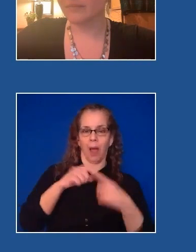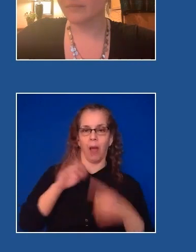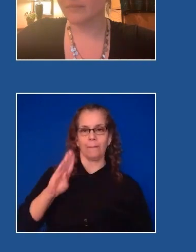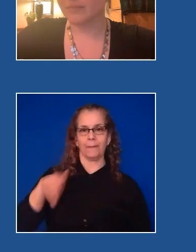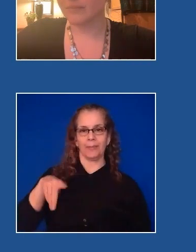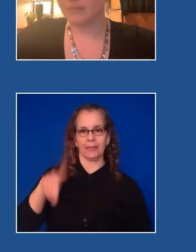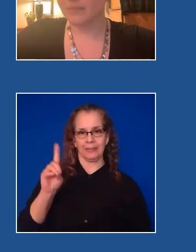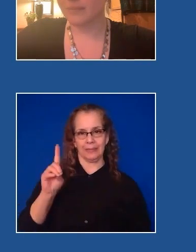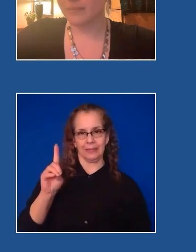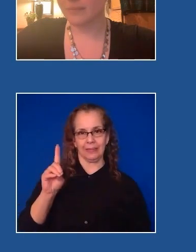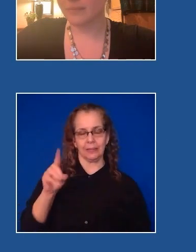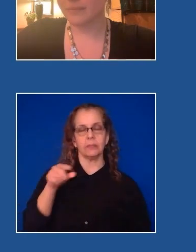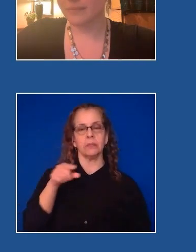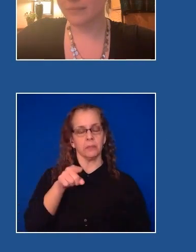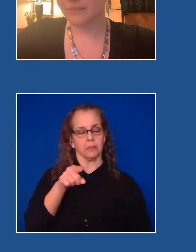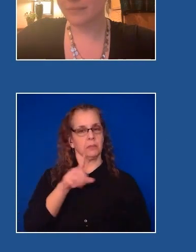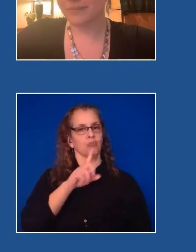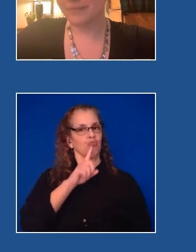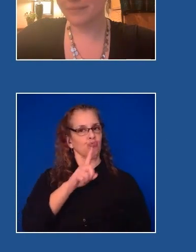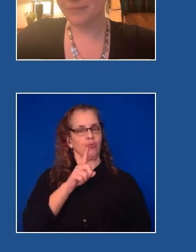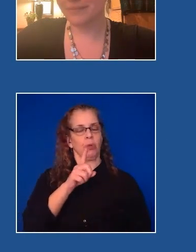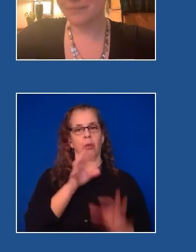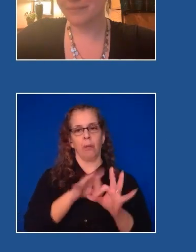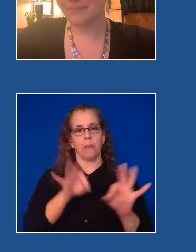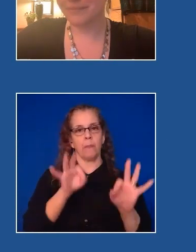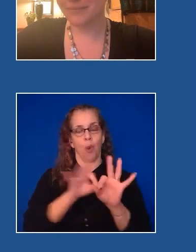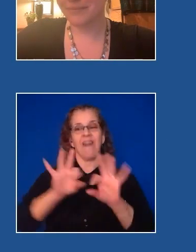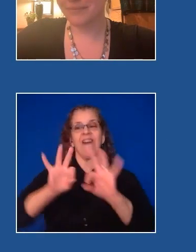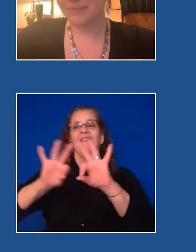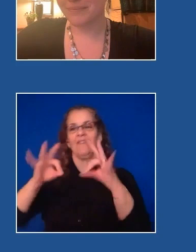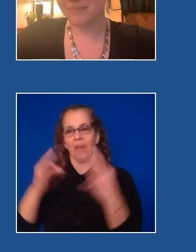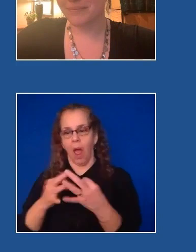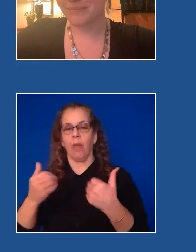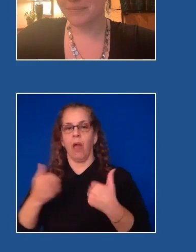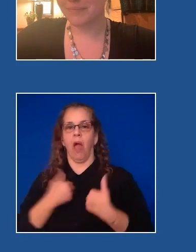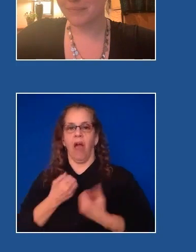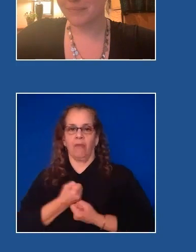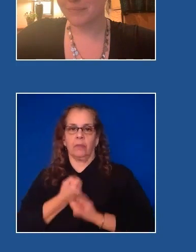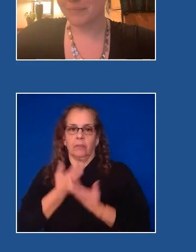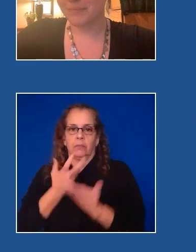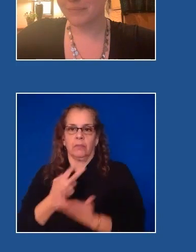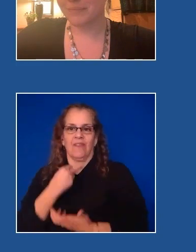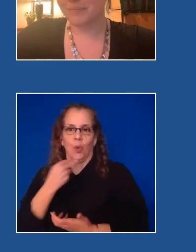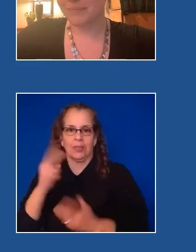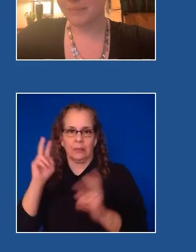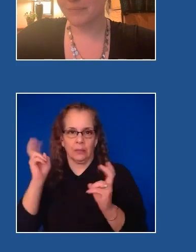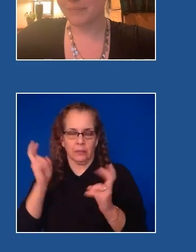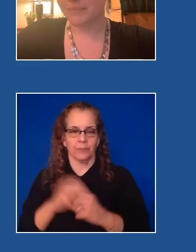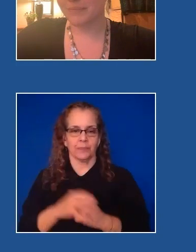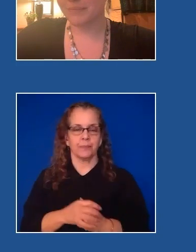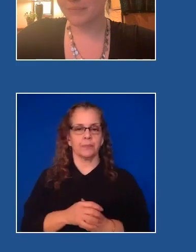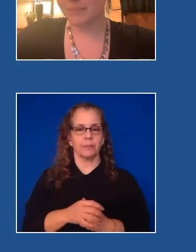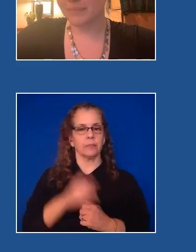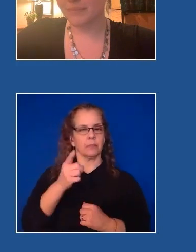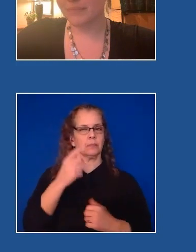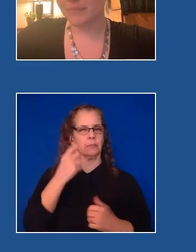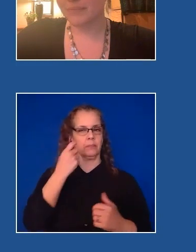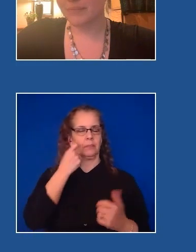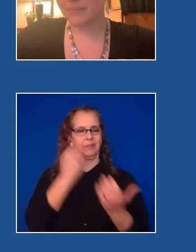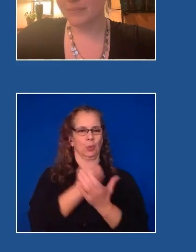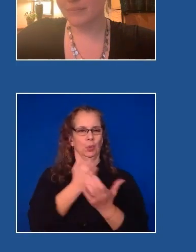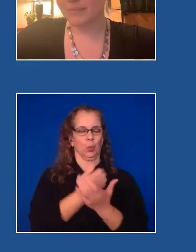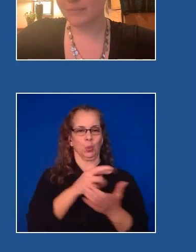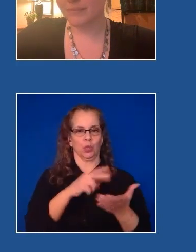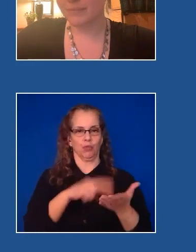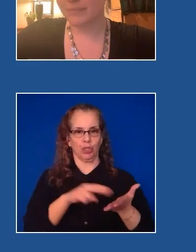members have a voice. This year, Dr. Frizzetti will be sharing about some of his cutting-edge research on how family members of individuals with